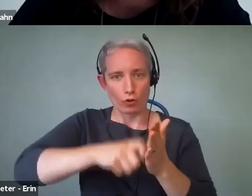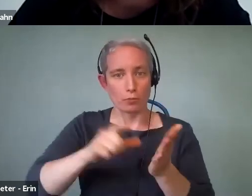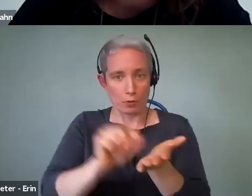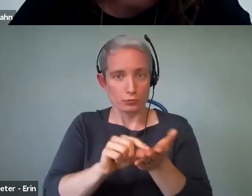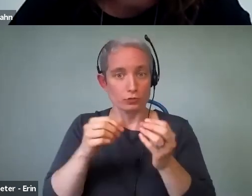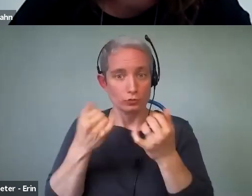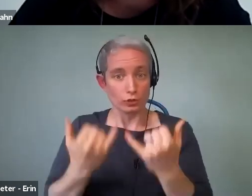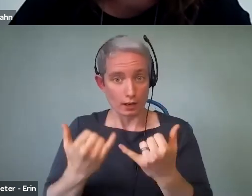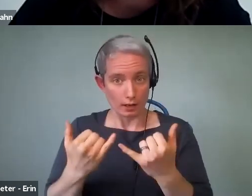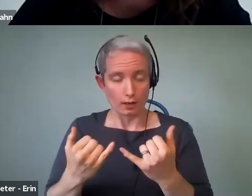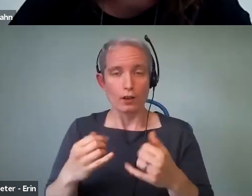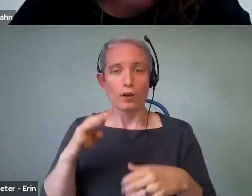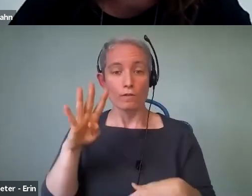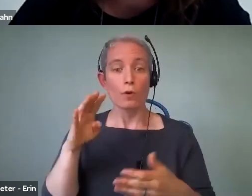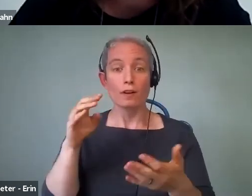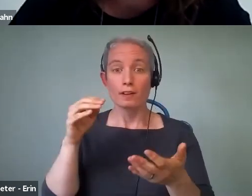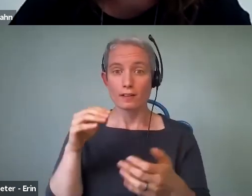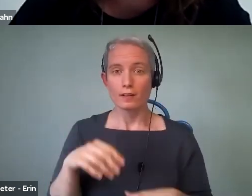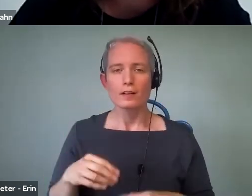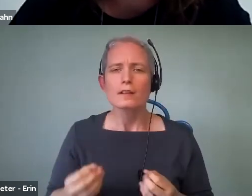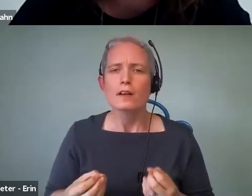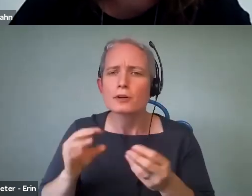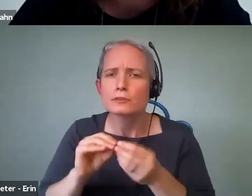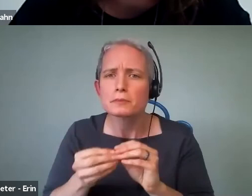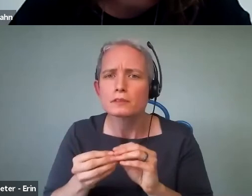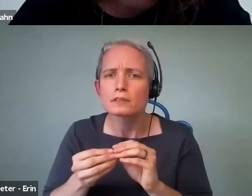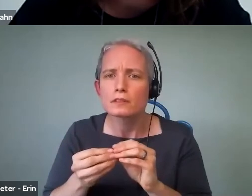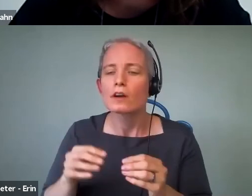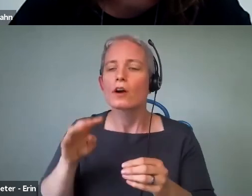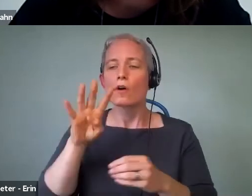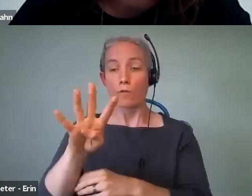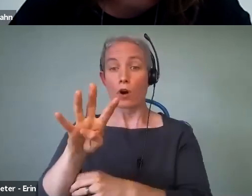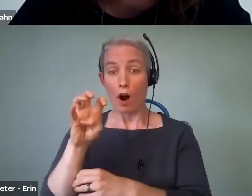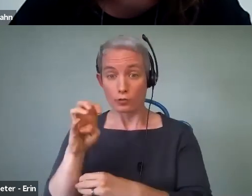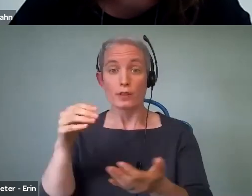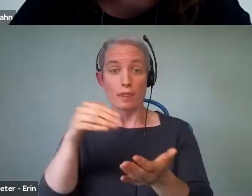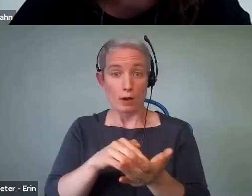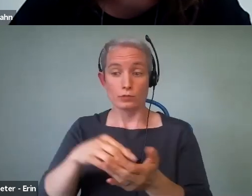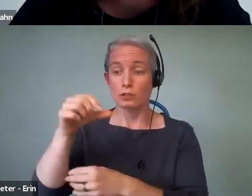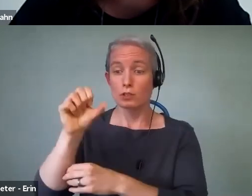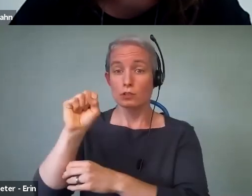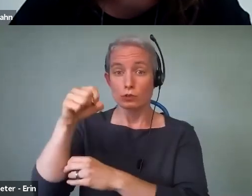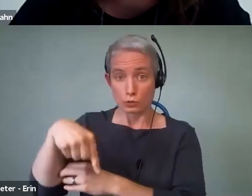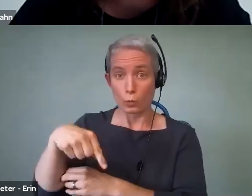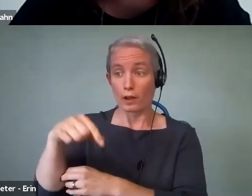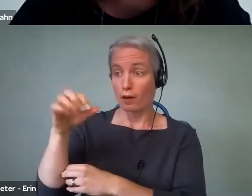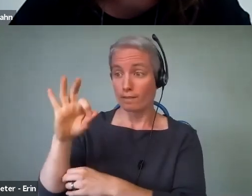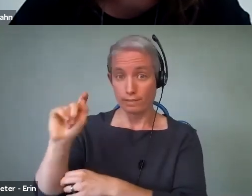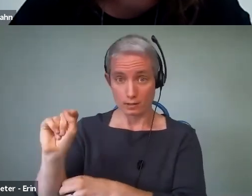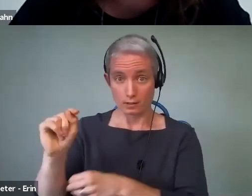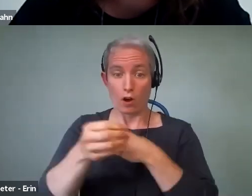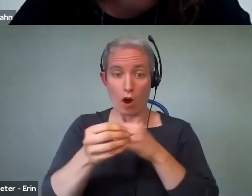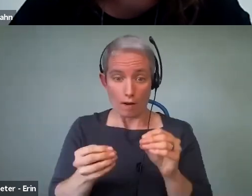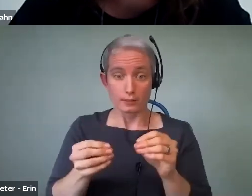ghost town. Yeah. How much? I'm sorry. 400,000 square feet of open space, open office space